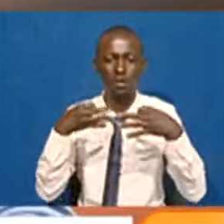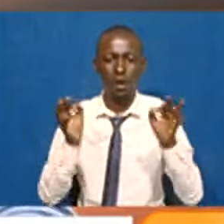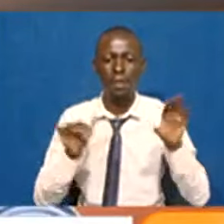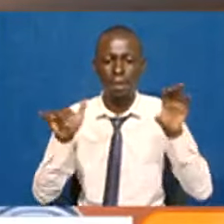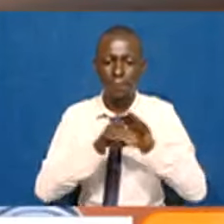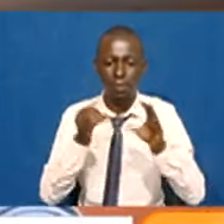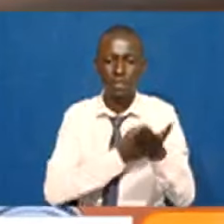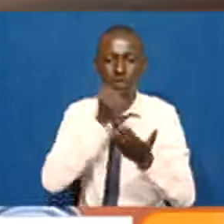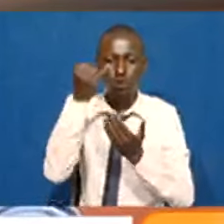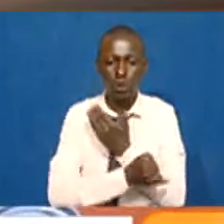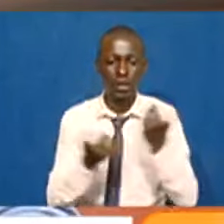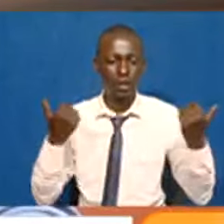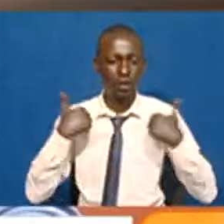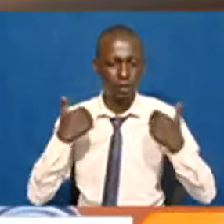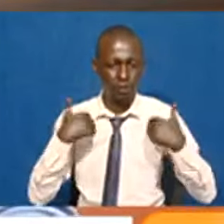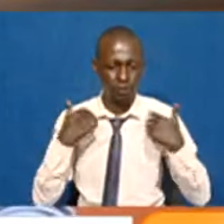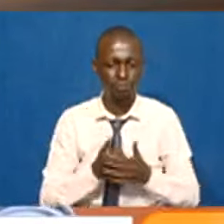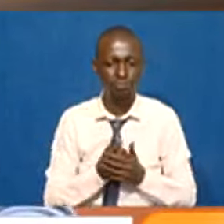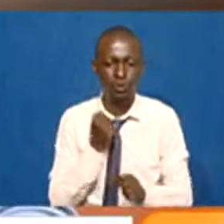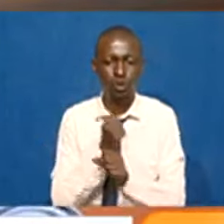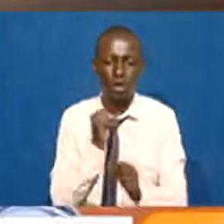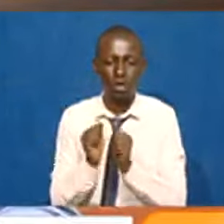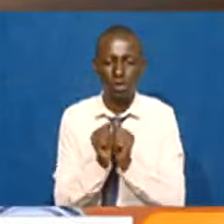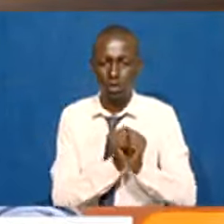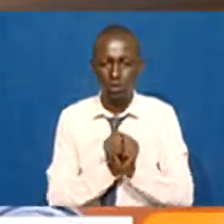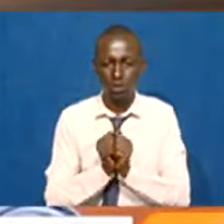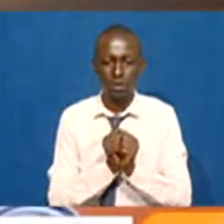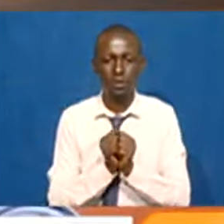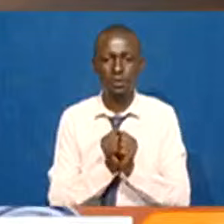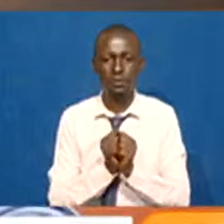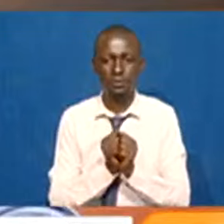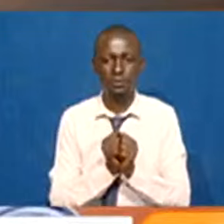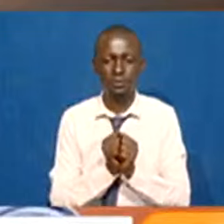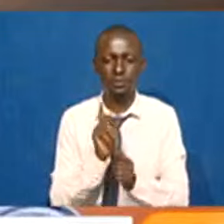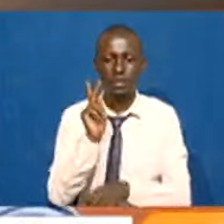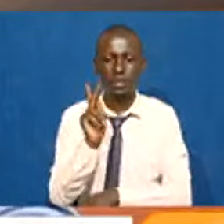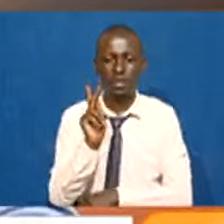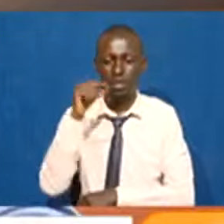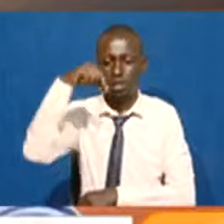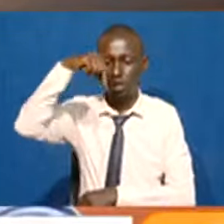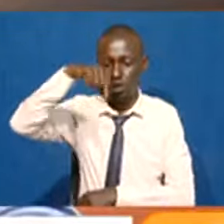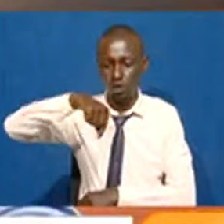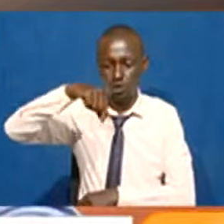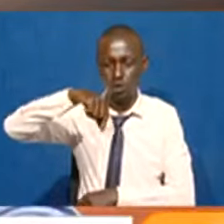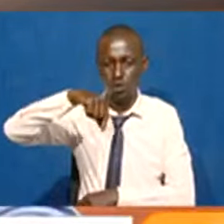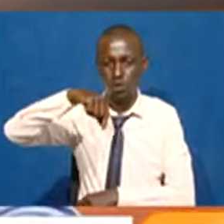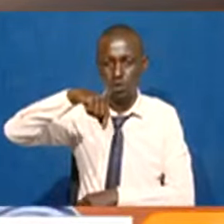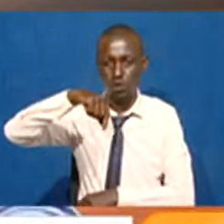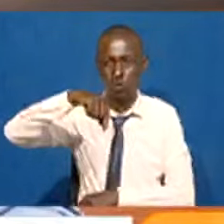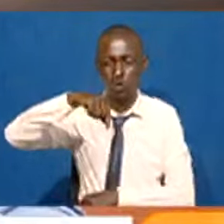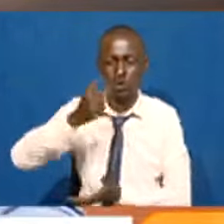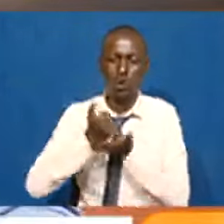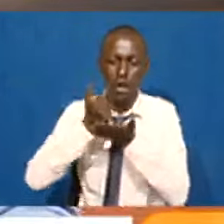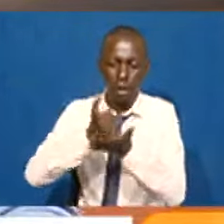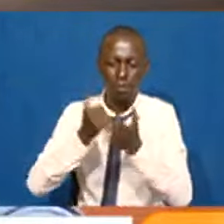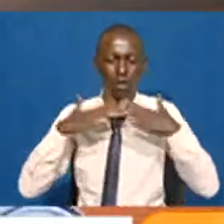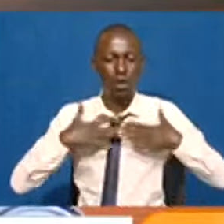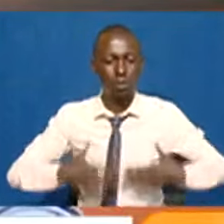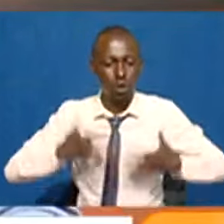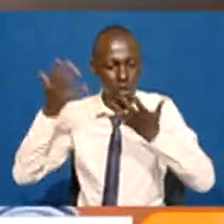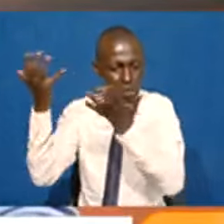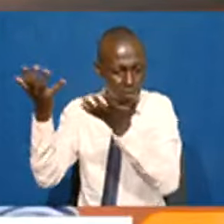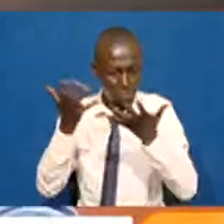Yeah, so basically also we work with KQ for repatriation. Okay. So when right